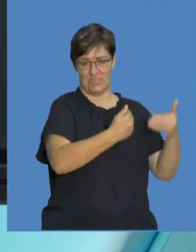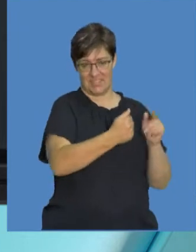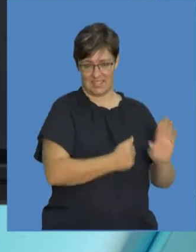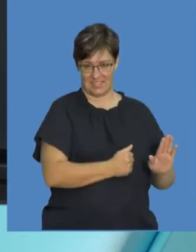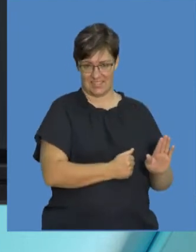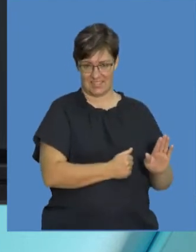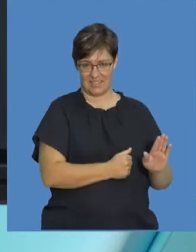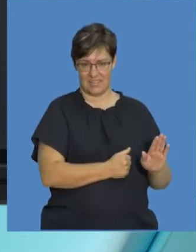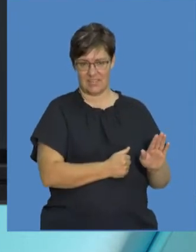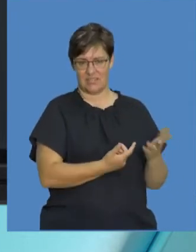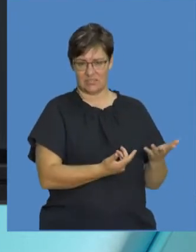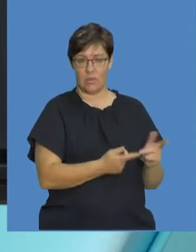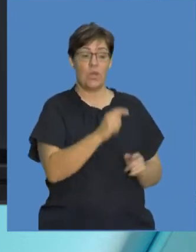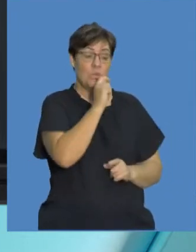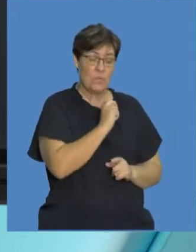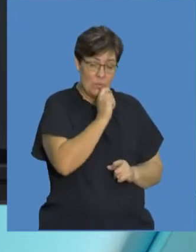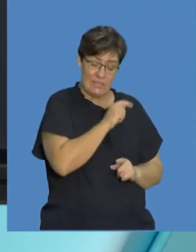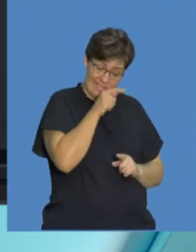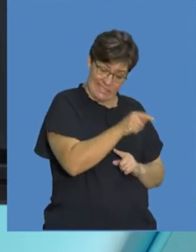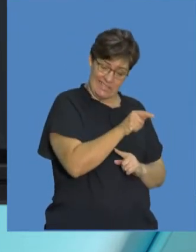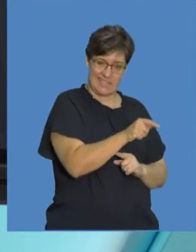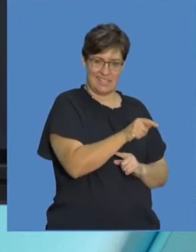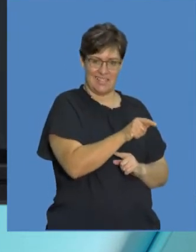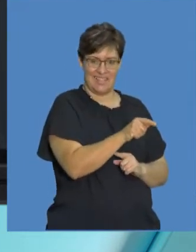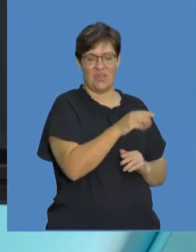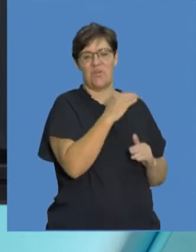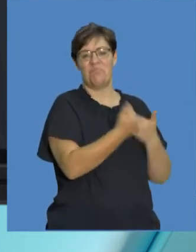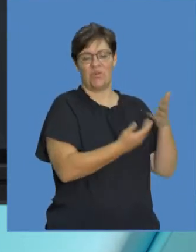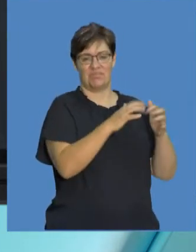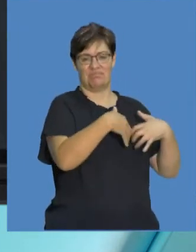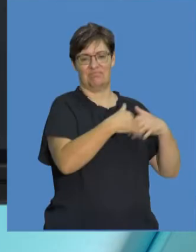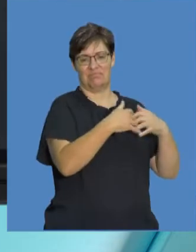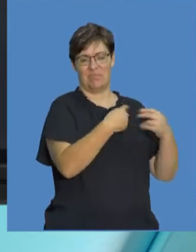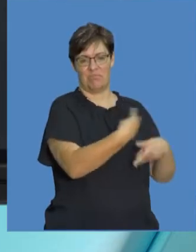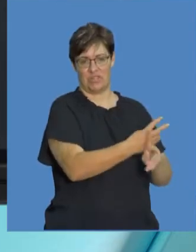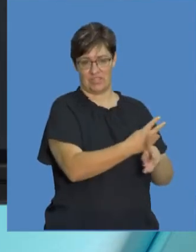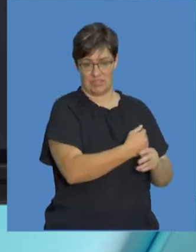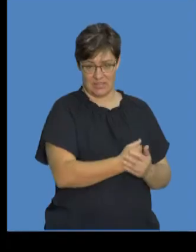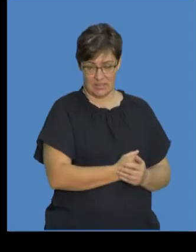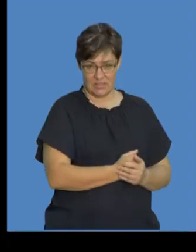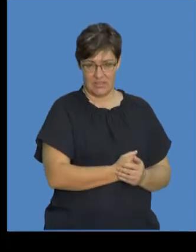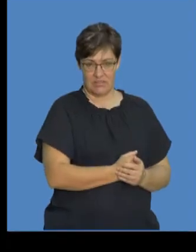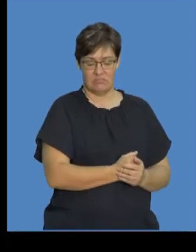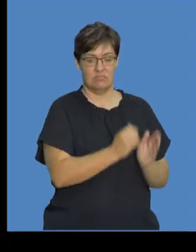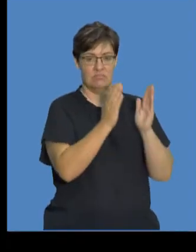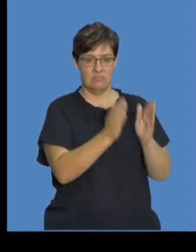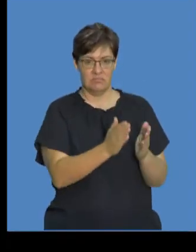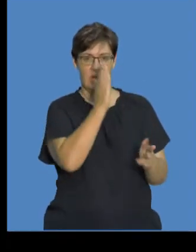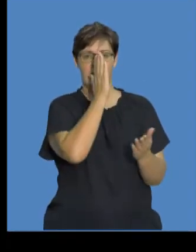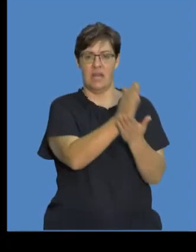direct materials that were used in the process of production. Okay, Then your direct